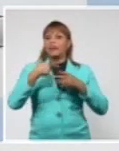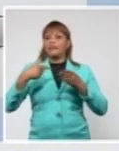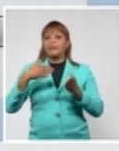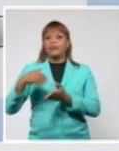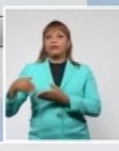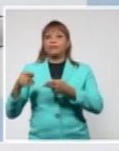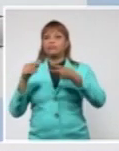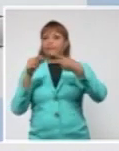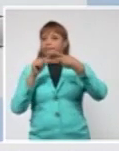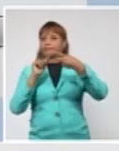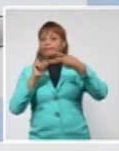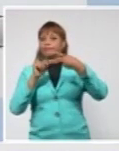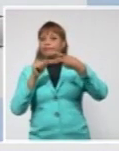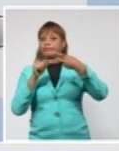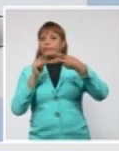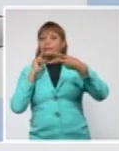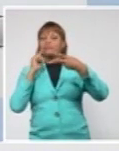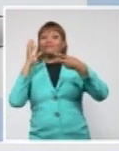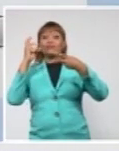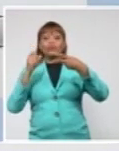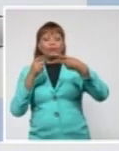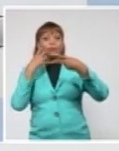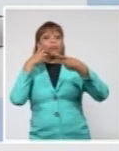virus. Meanwhile,